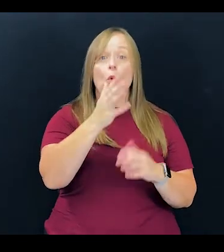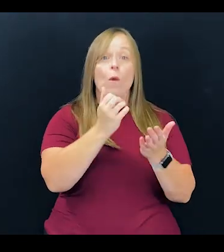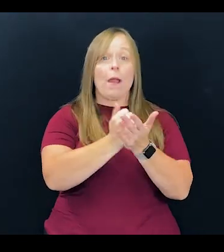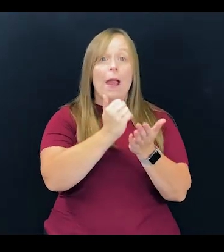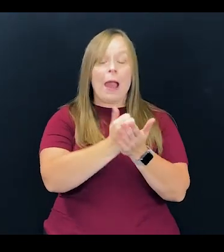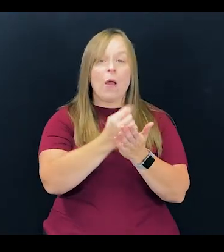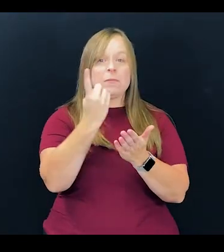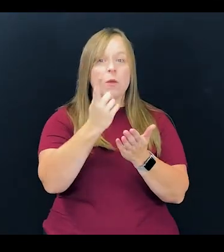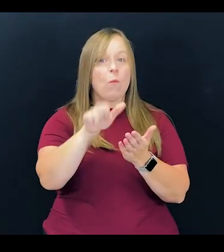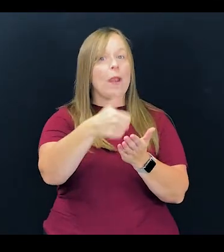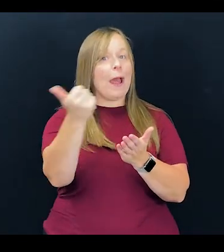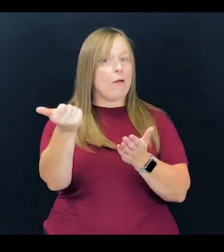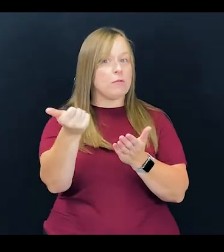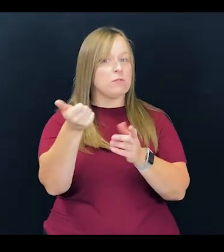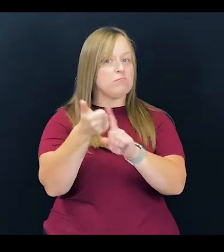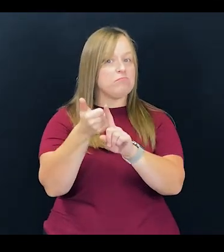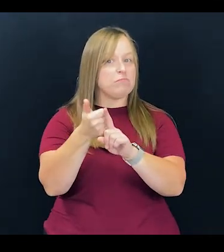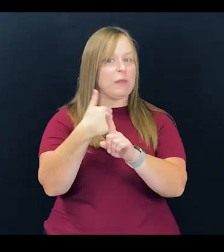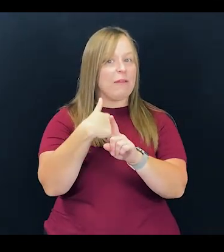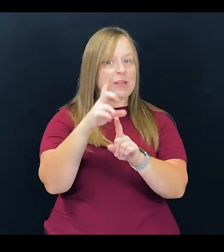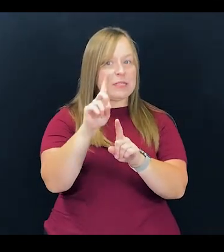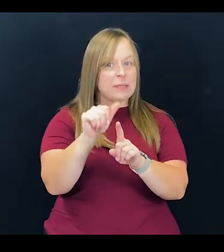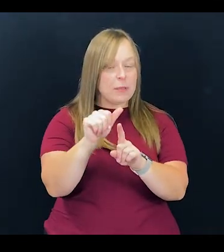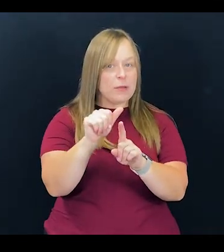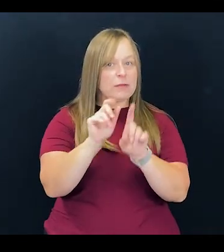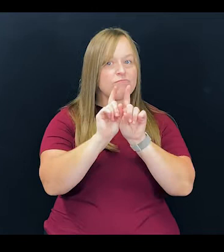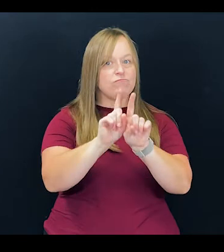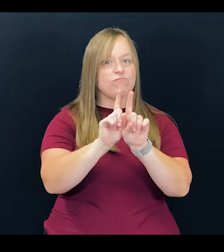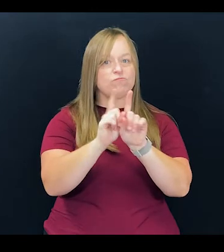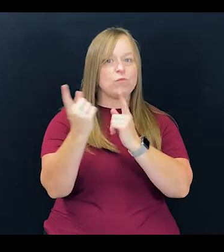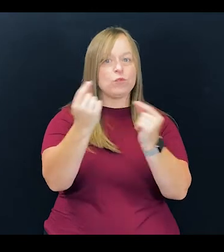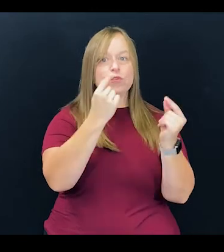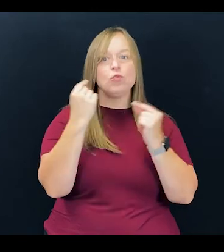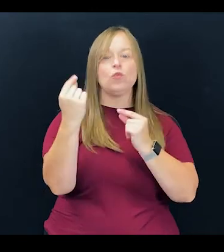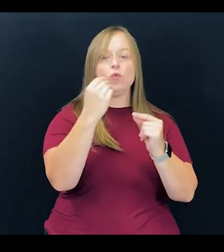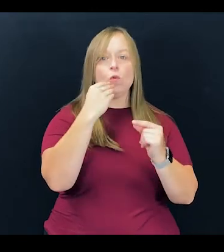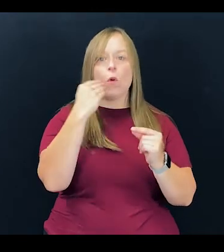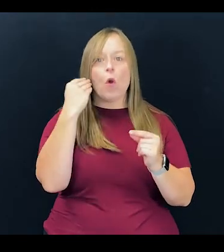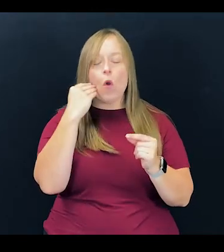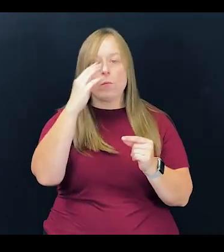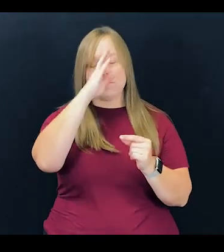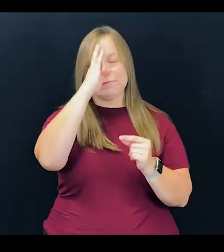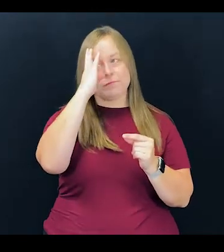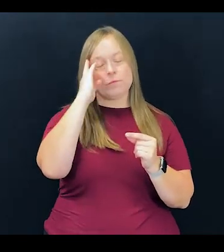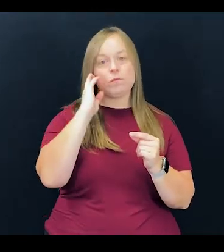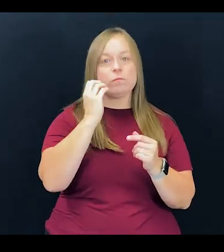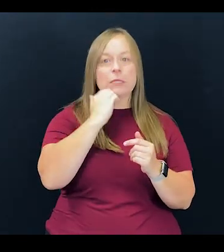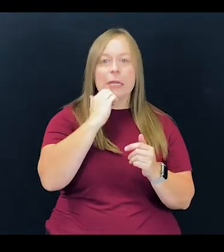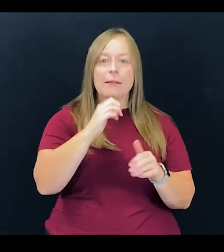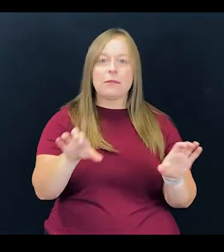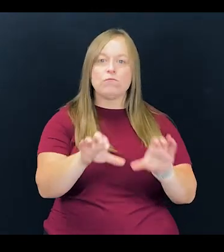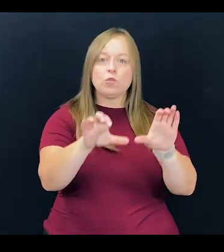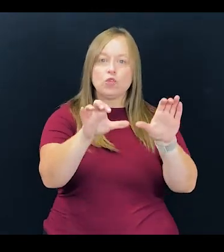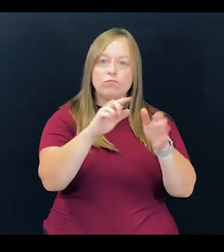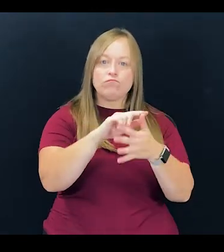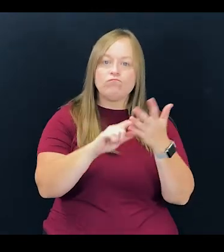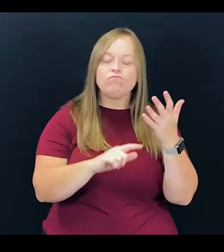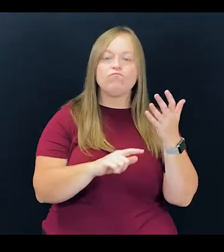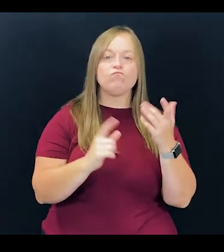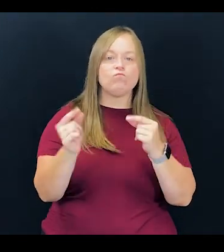is someone who helps someone else with a disability get around their home, get around their